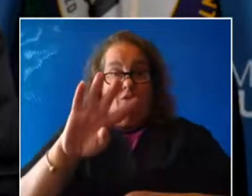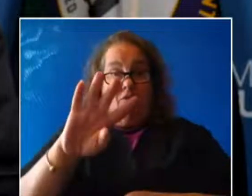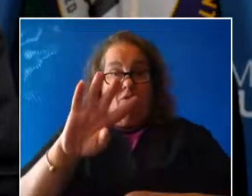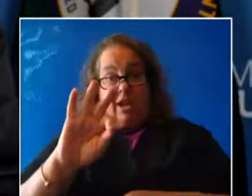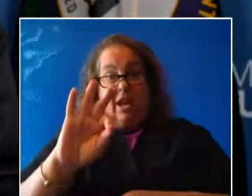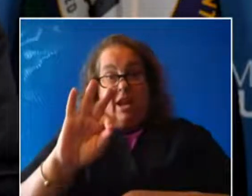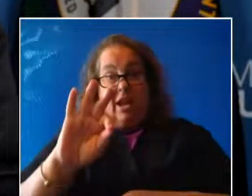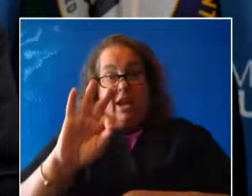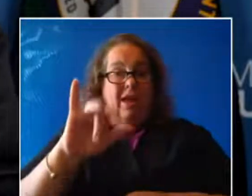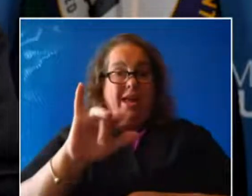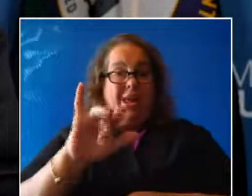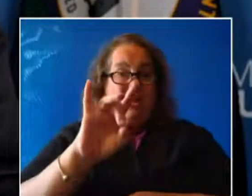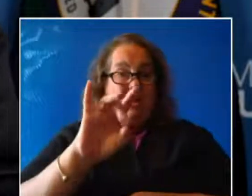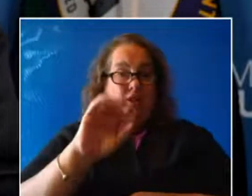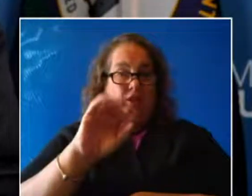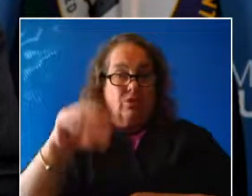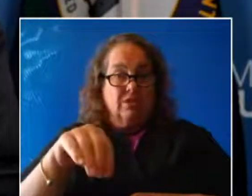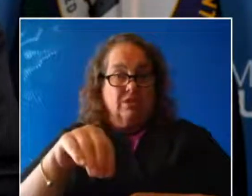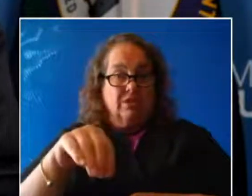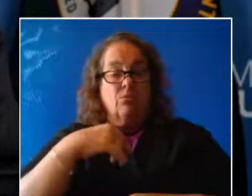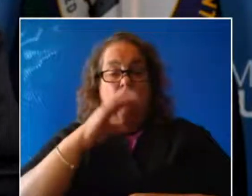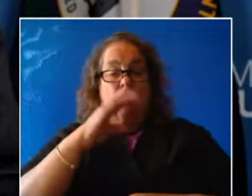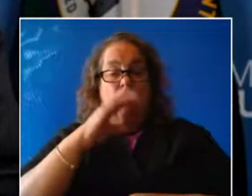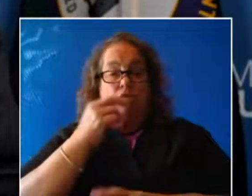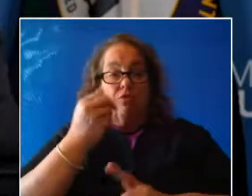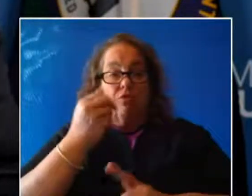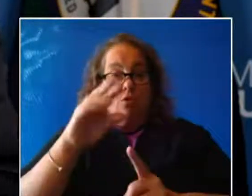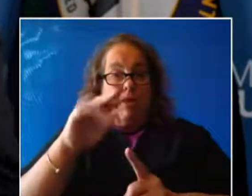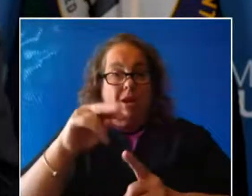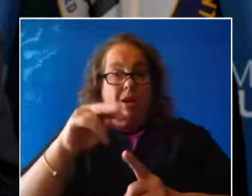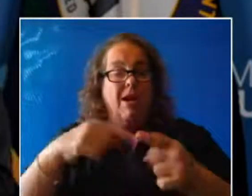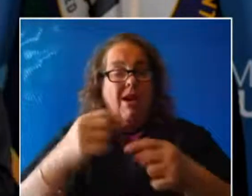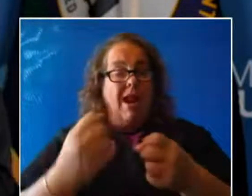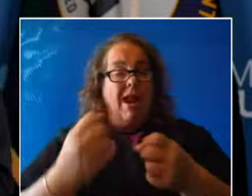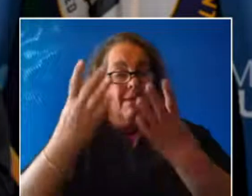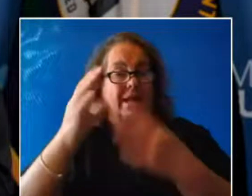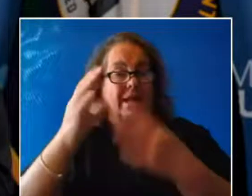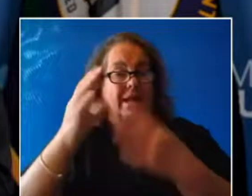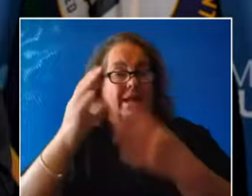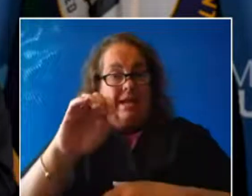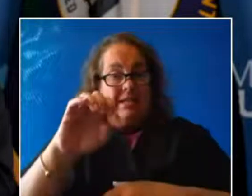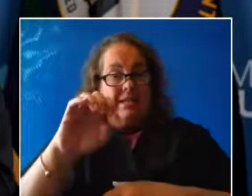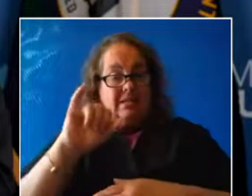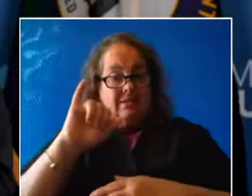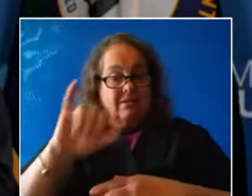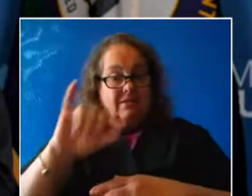in a minute about how many cases that group makes up. I'll do it right now. It's